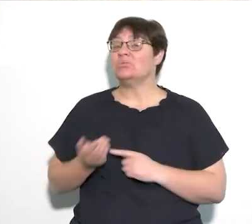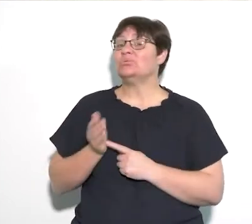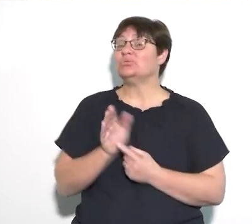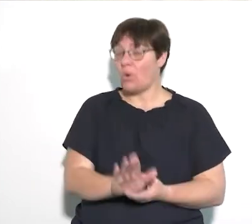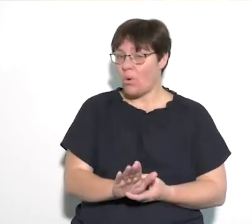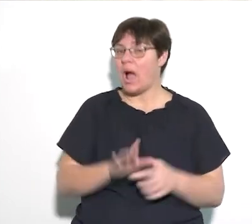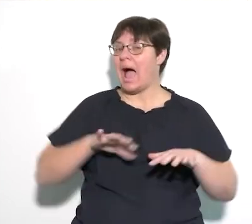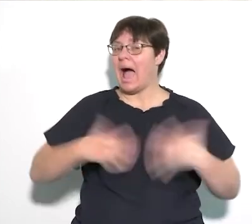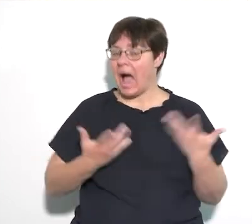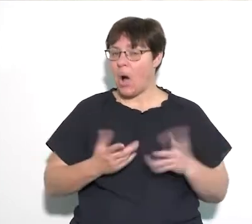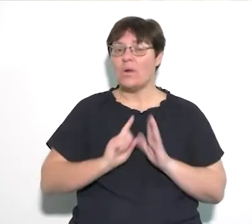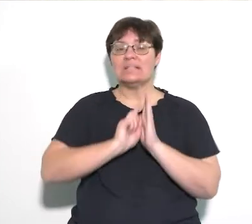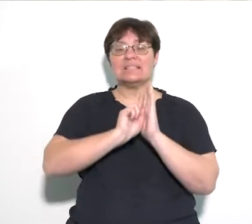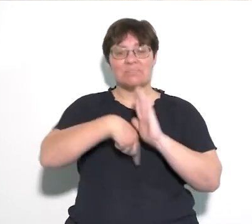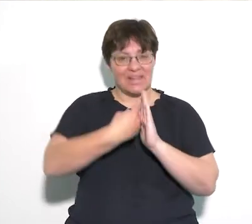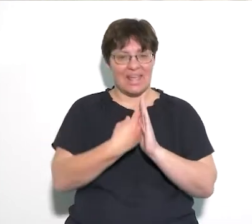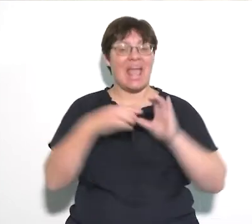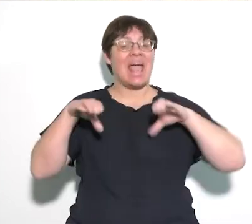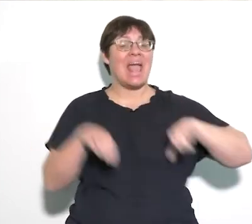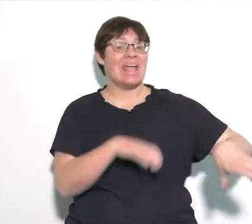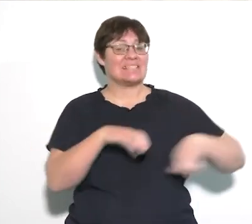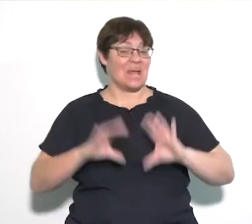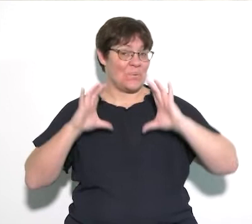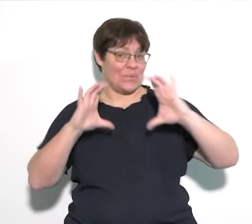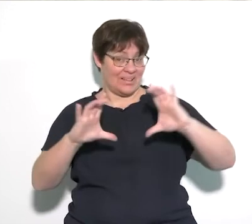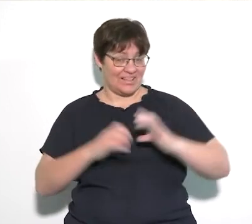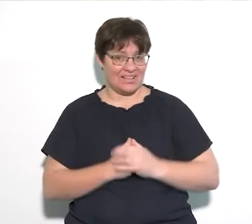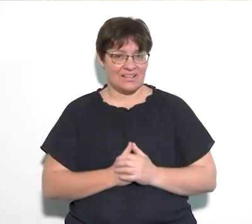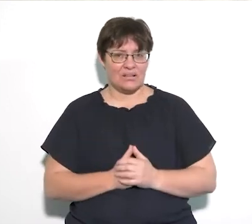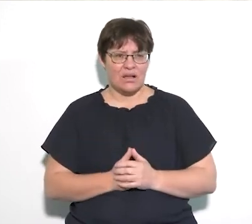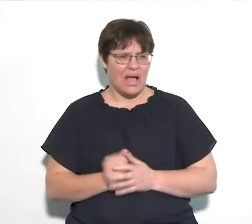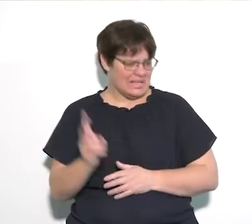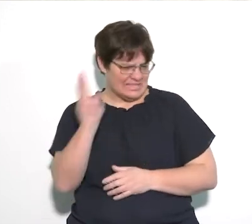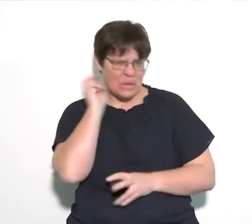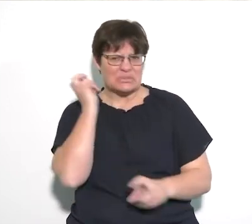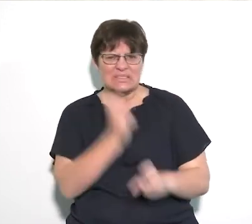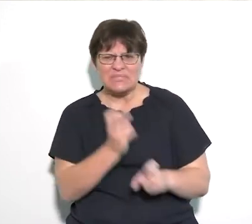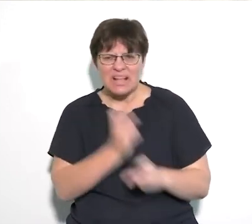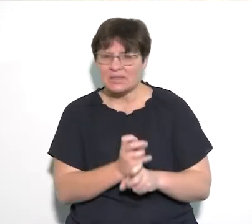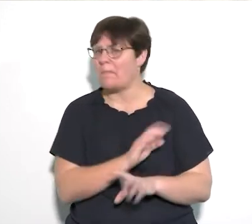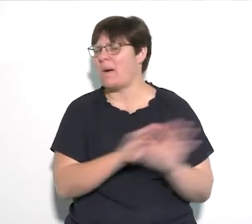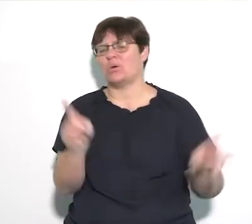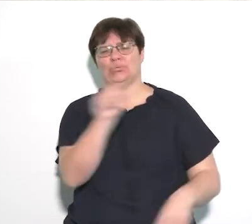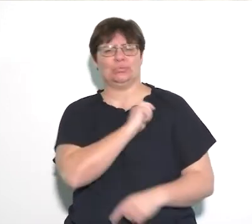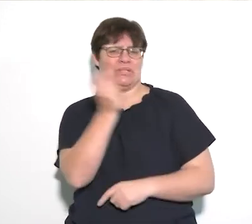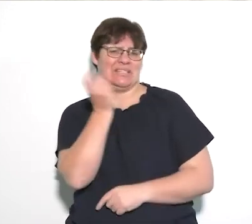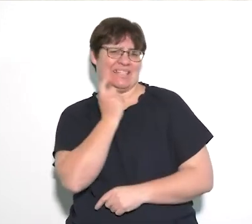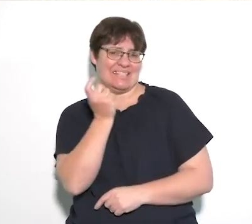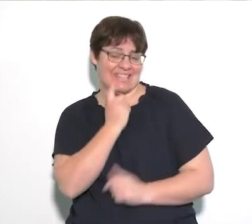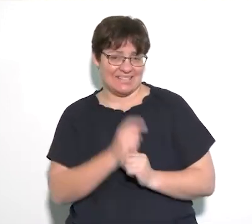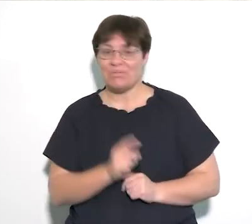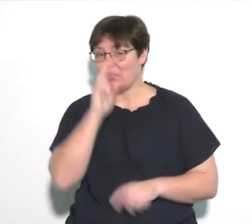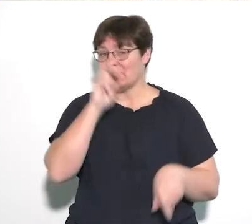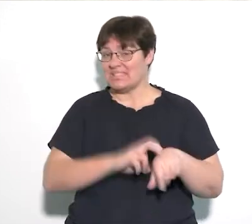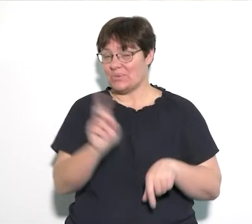am going to show you how to make a spinning exercise wheel. It sounds difficult but very easy to